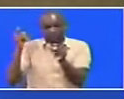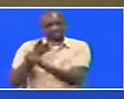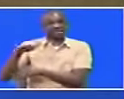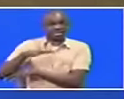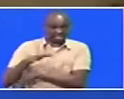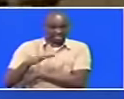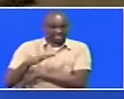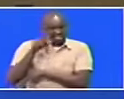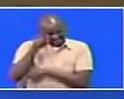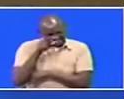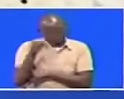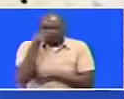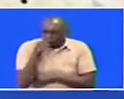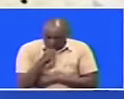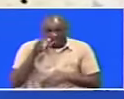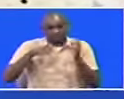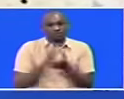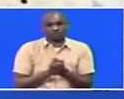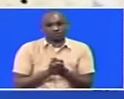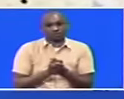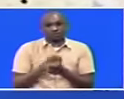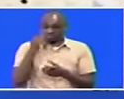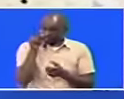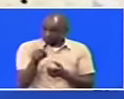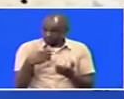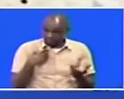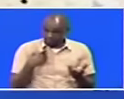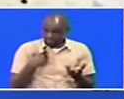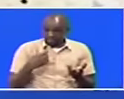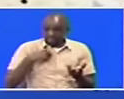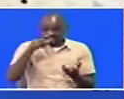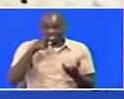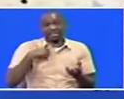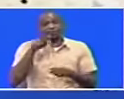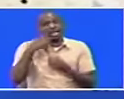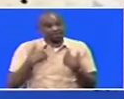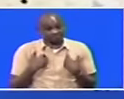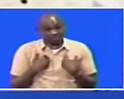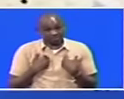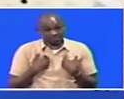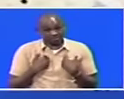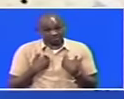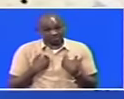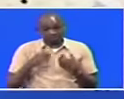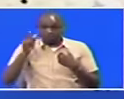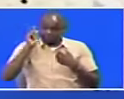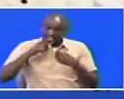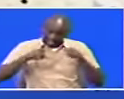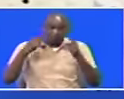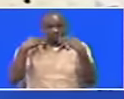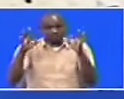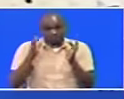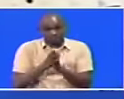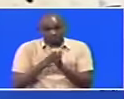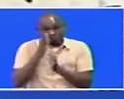country's oldest national park. But we've been able to address that by having this kind of pias to allow the free movement or